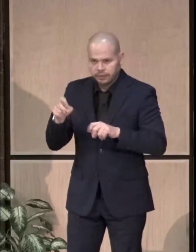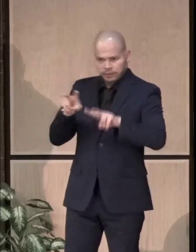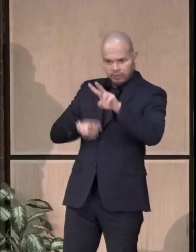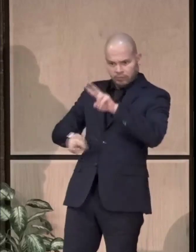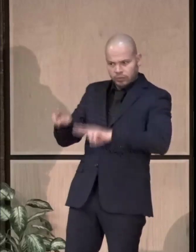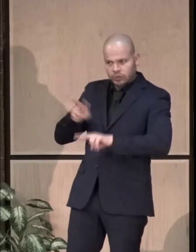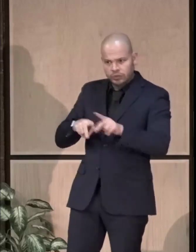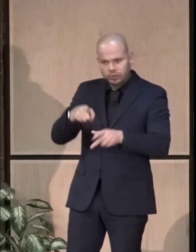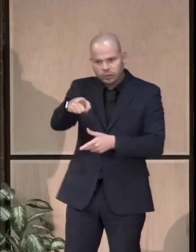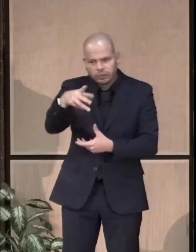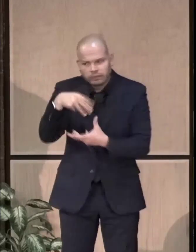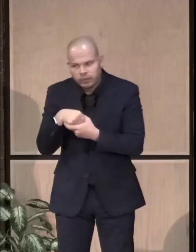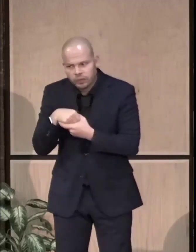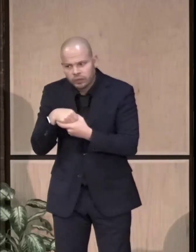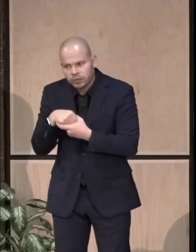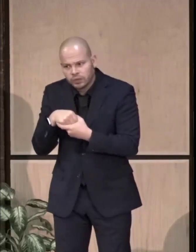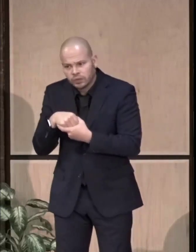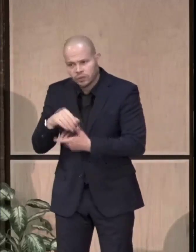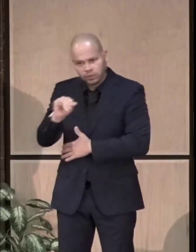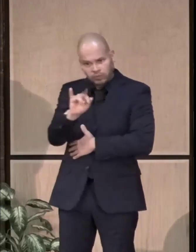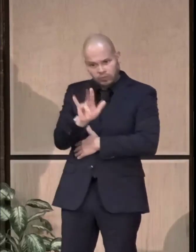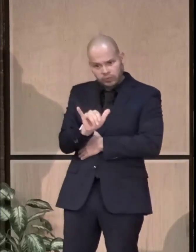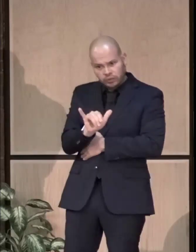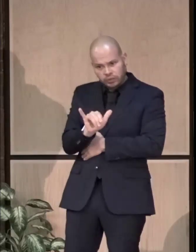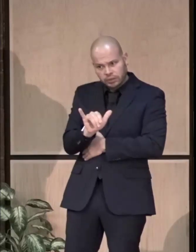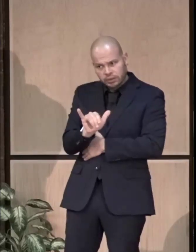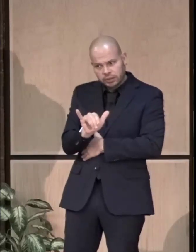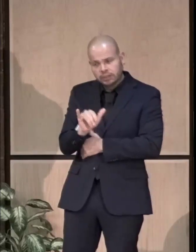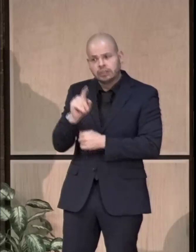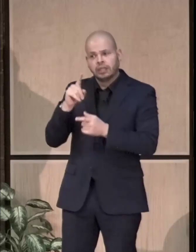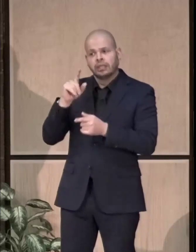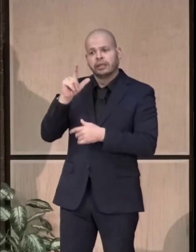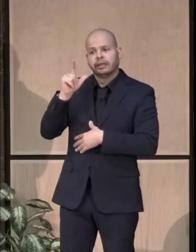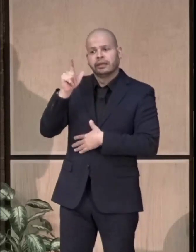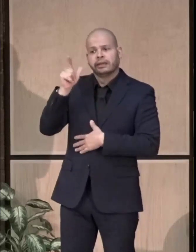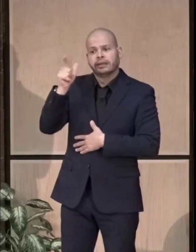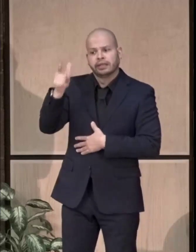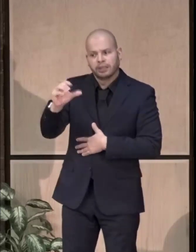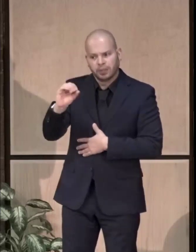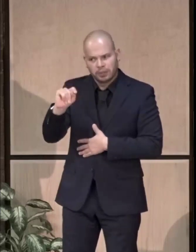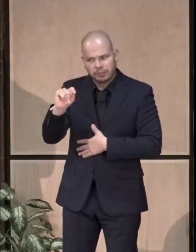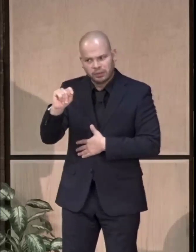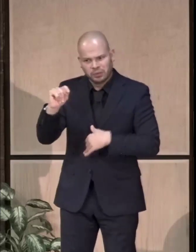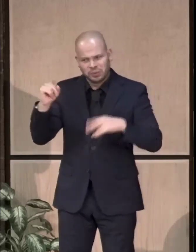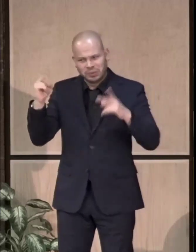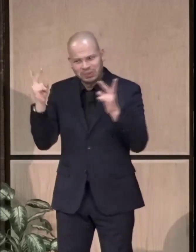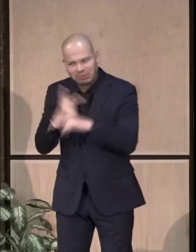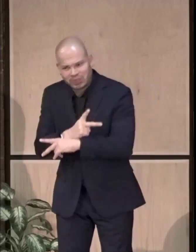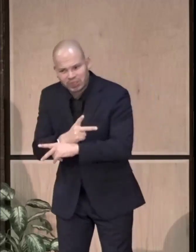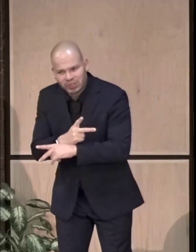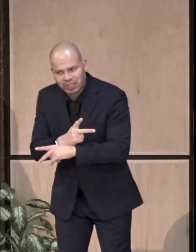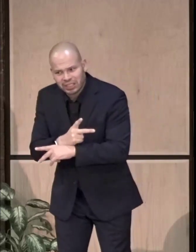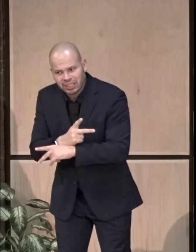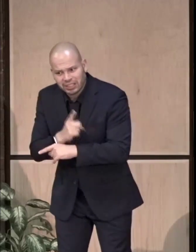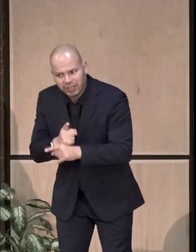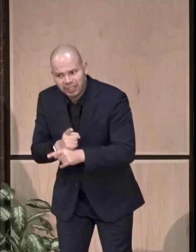facts in September were more dire in some regards, weren't they? Well, the text message we took seriously that came from